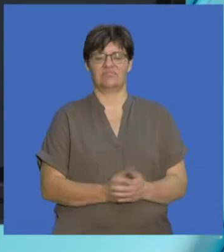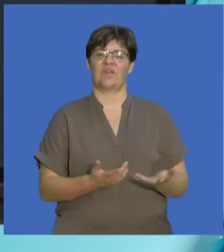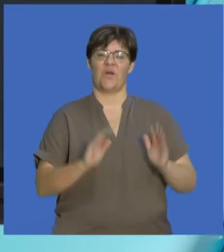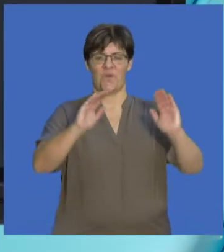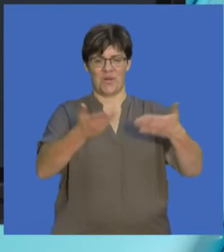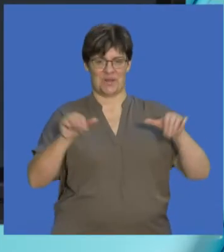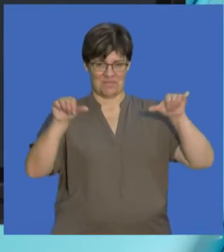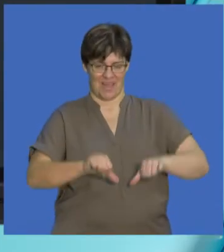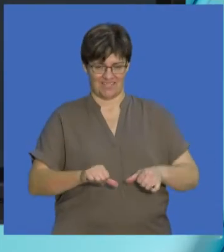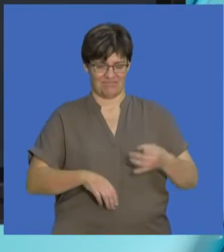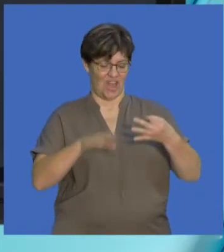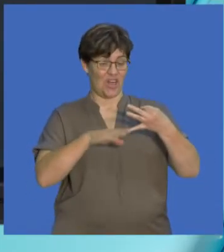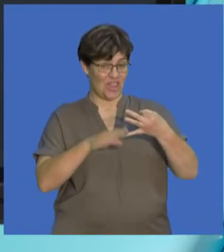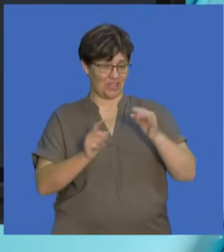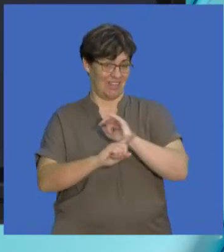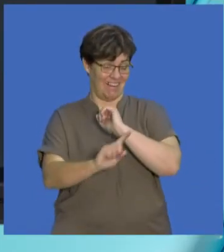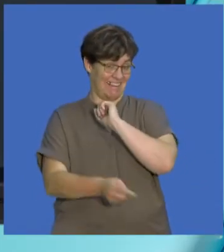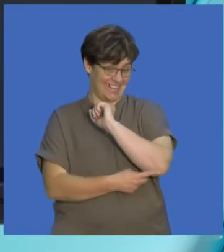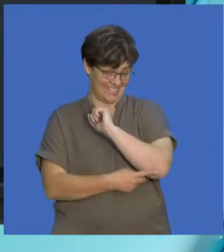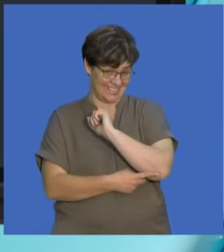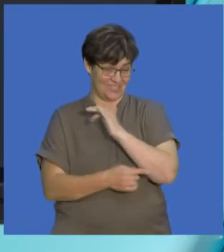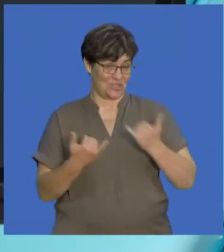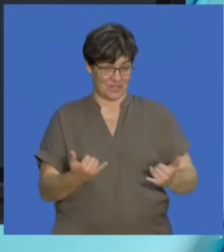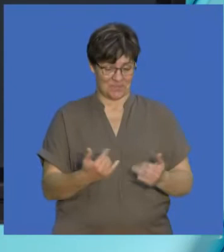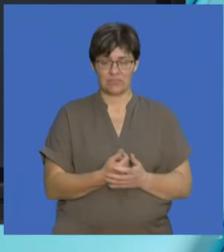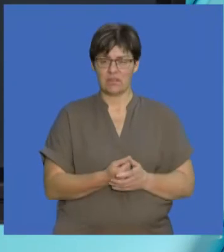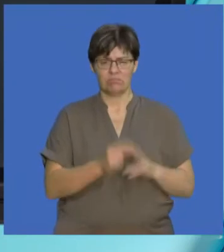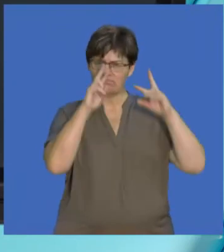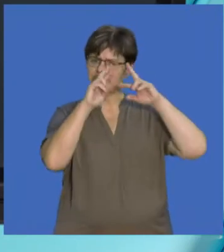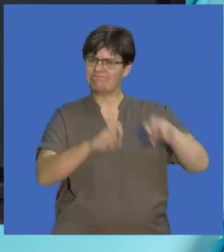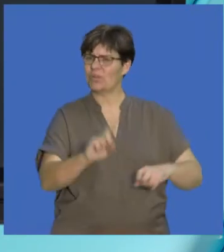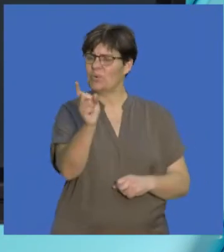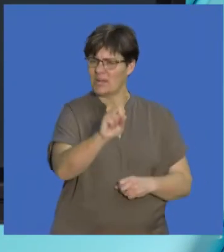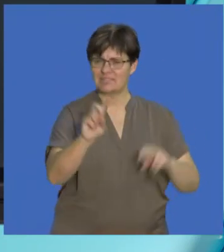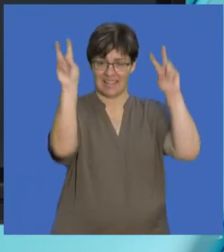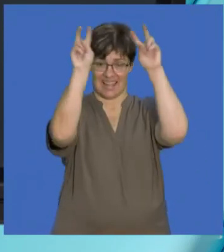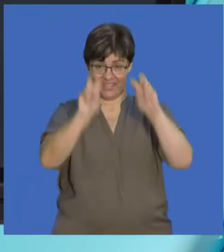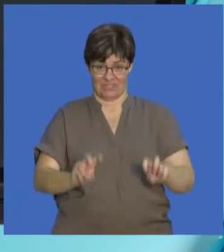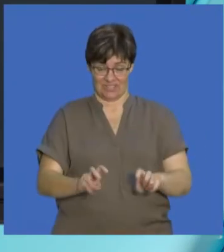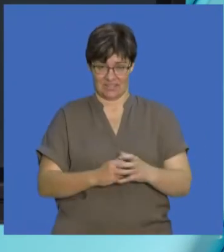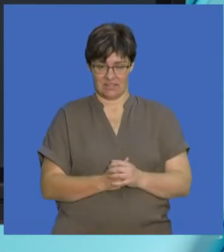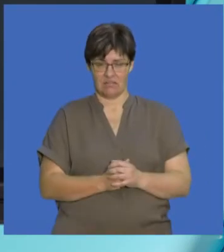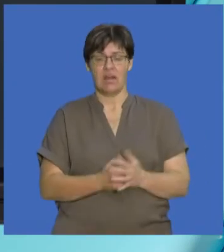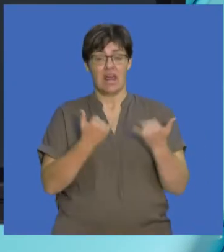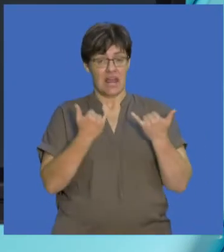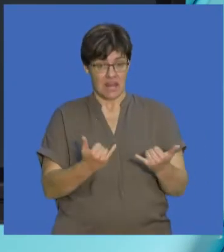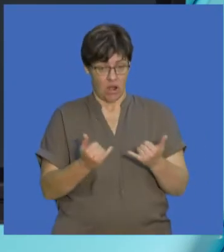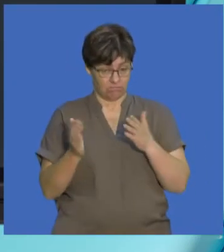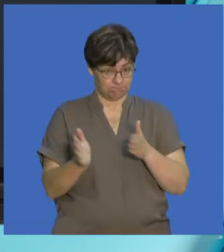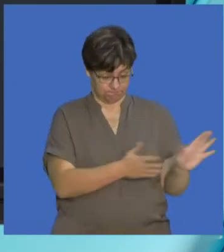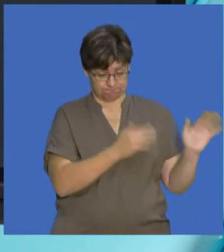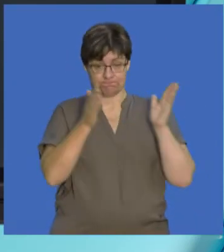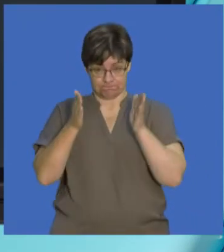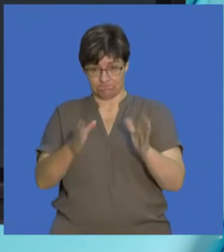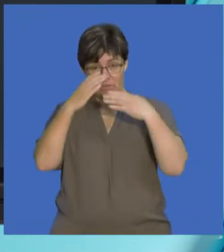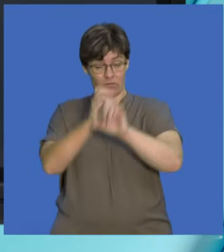Welcome back to the third and final segment of our session. We are still exploring electricity. Now our focus of our attention now